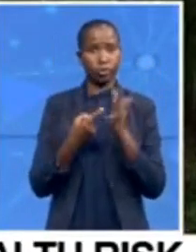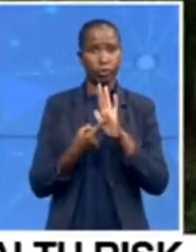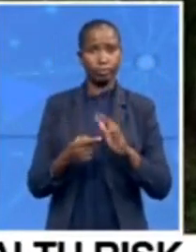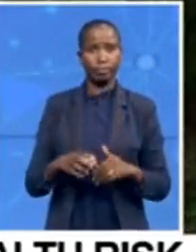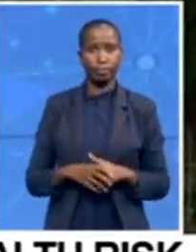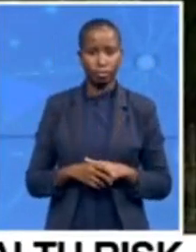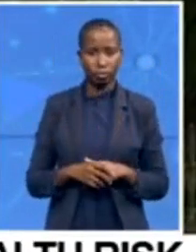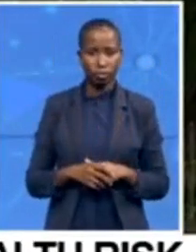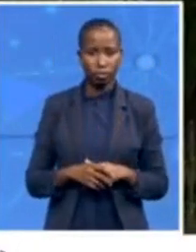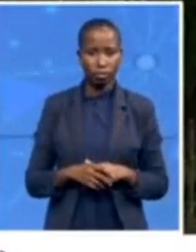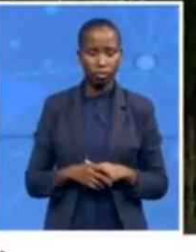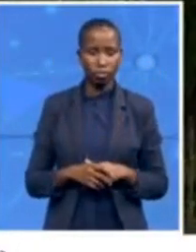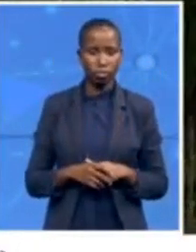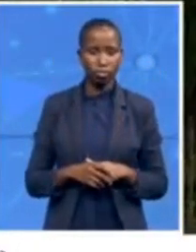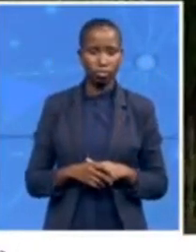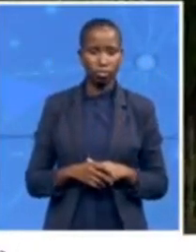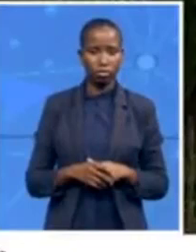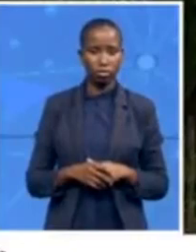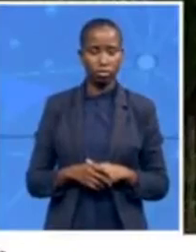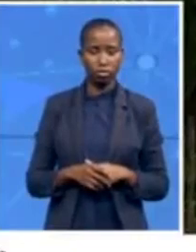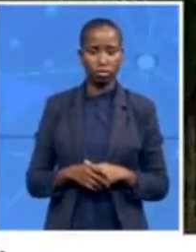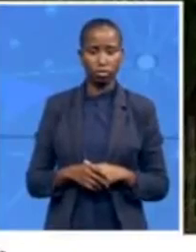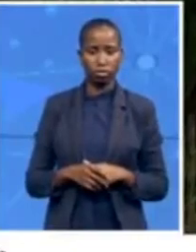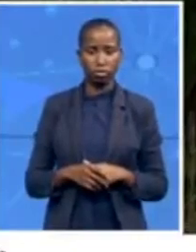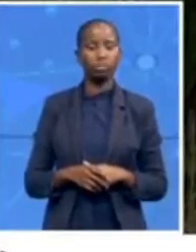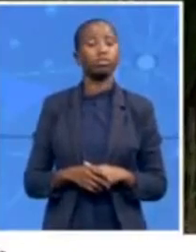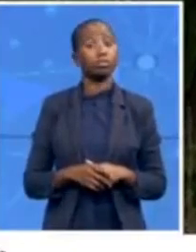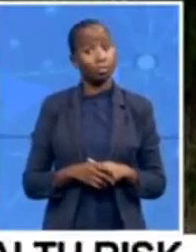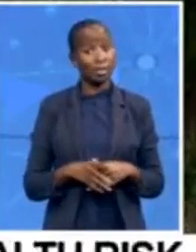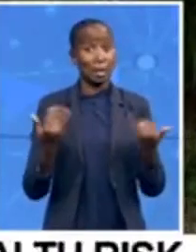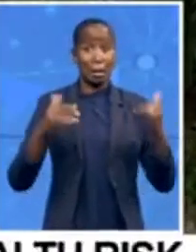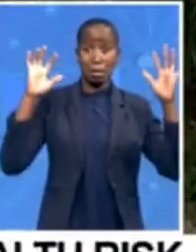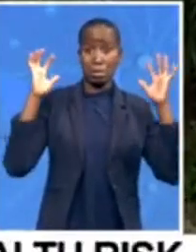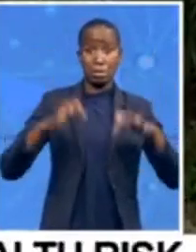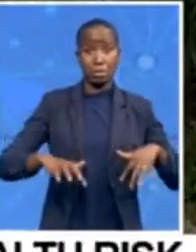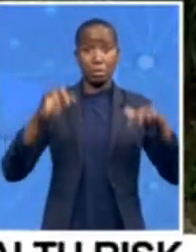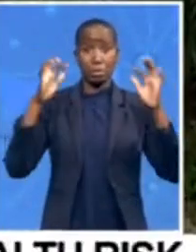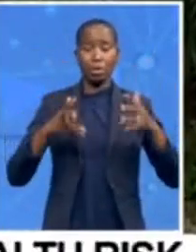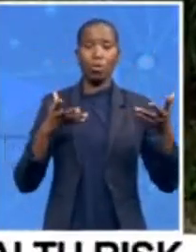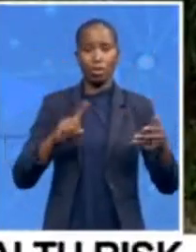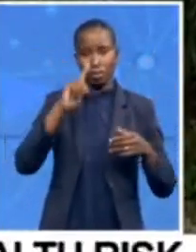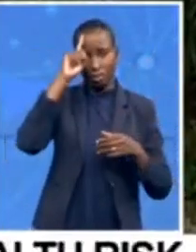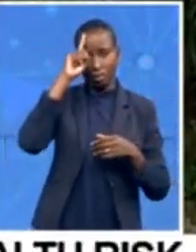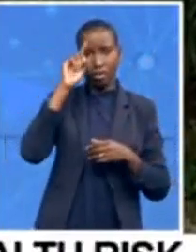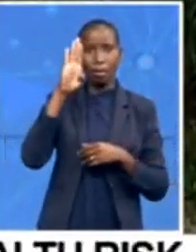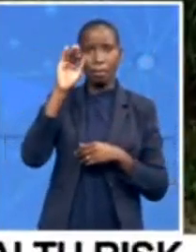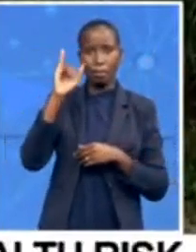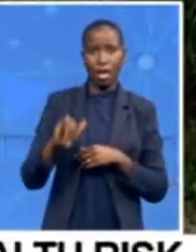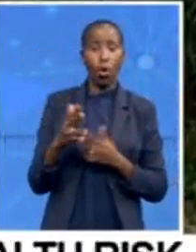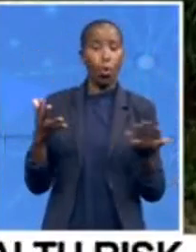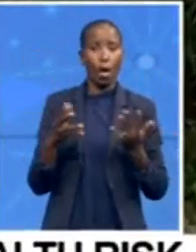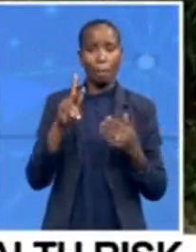Well, the much-needed rain is finally pouring in Nelson Mandela Bay, in Port Elizabeth to be specific. Hopefully it will solve the